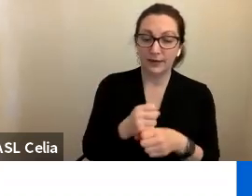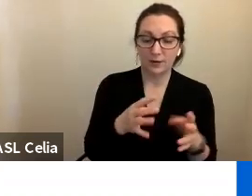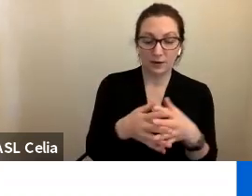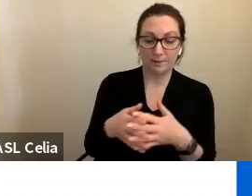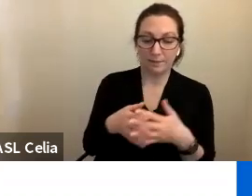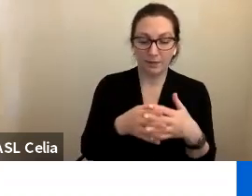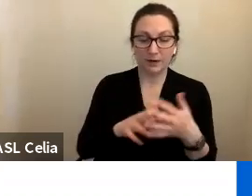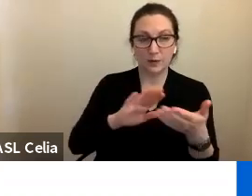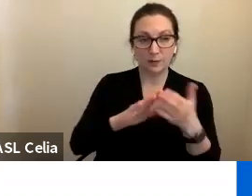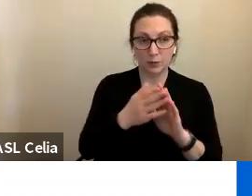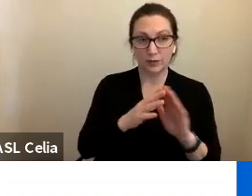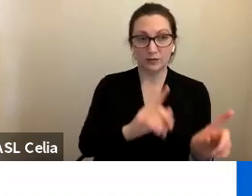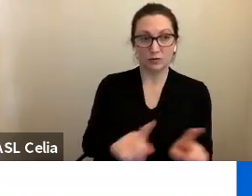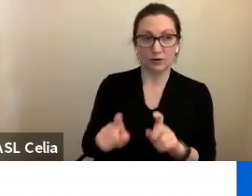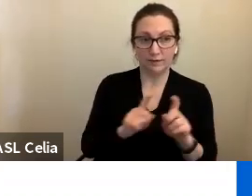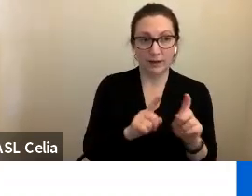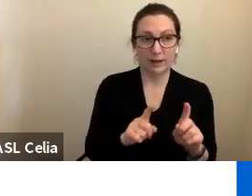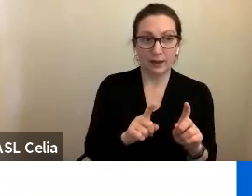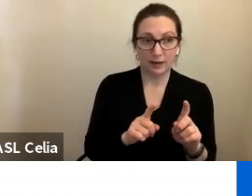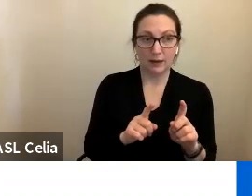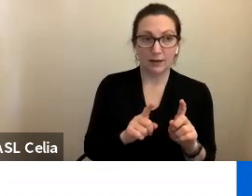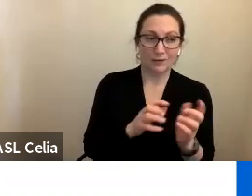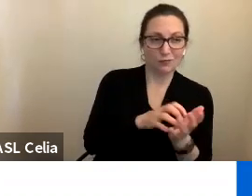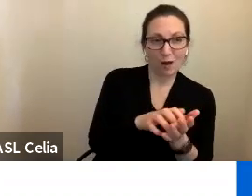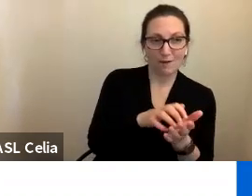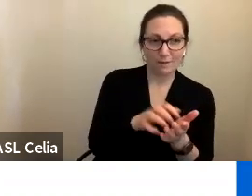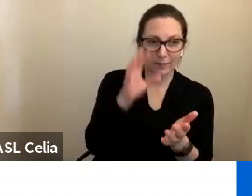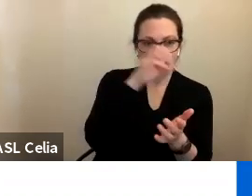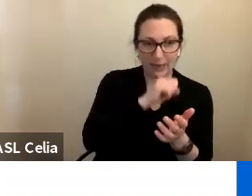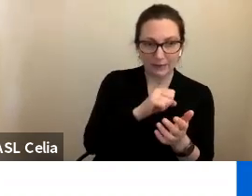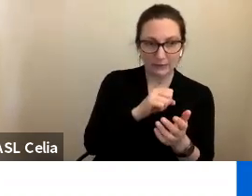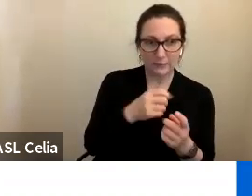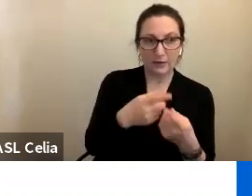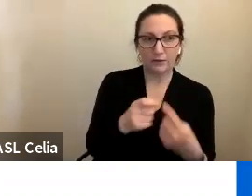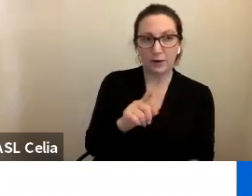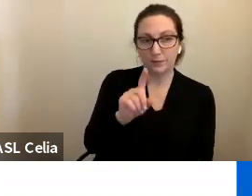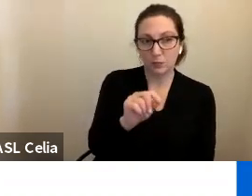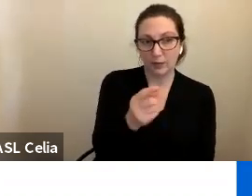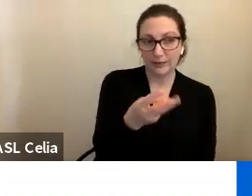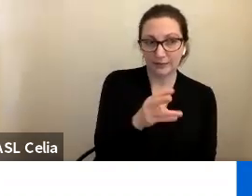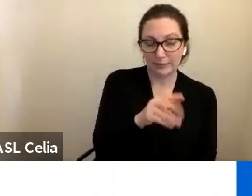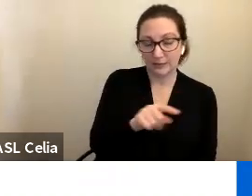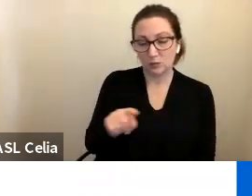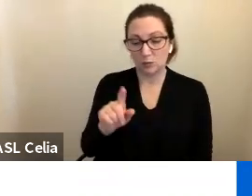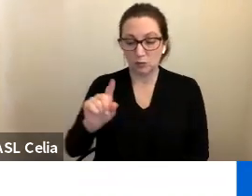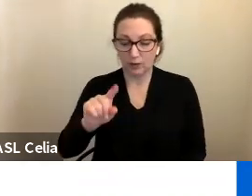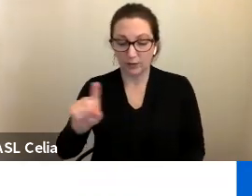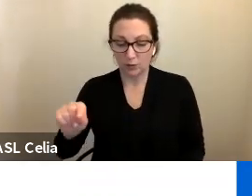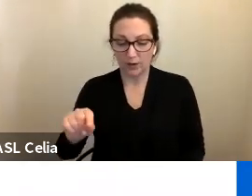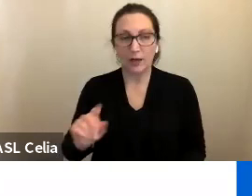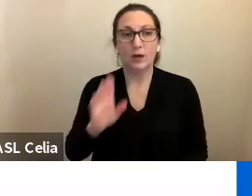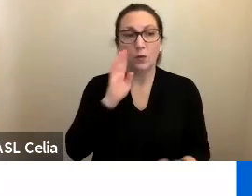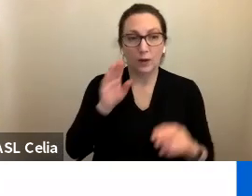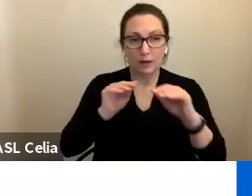Survey estimates from 2016 to 2020 are scheduled to be released on